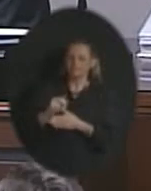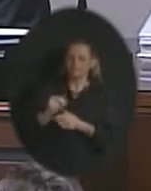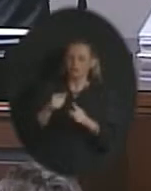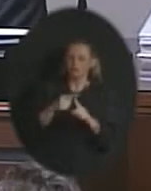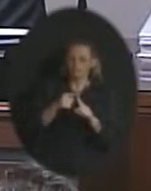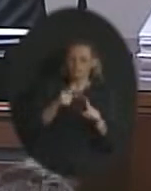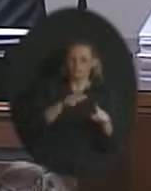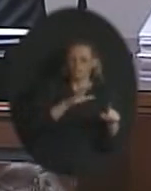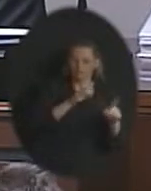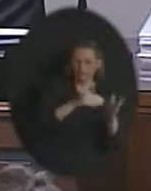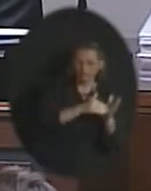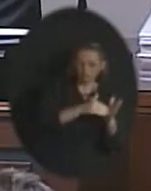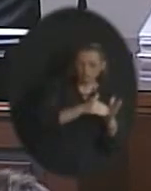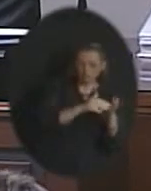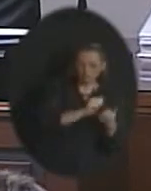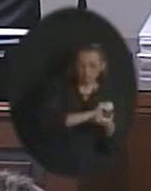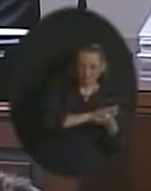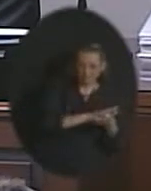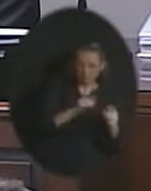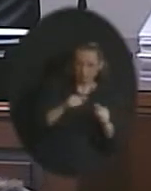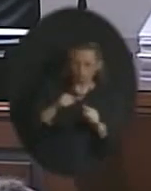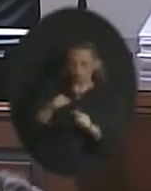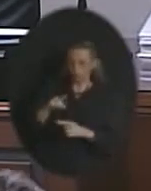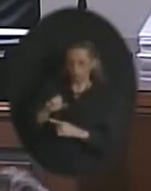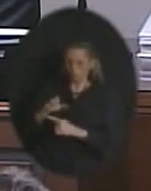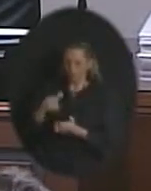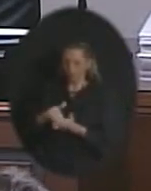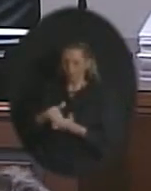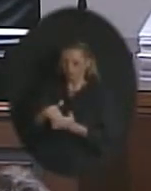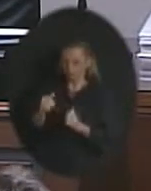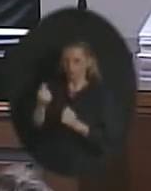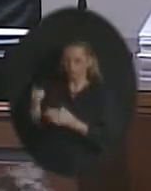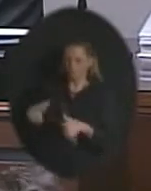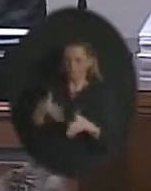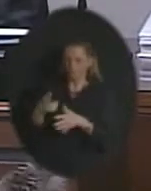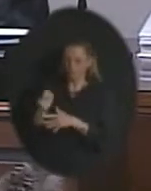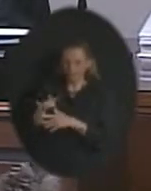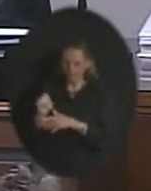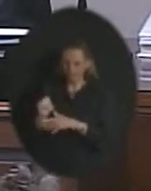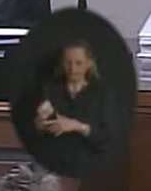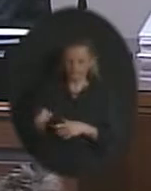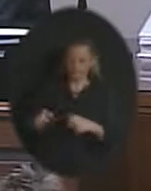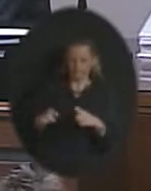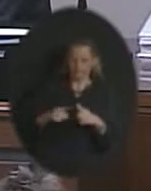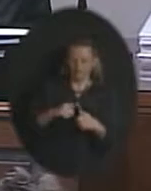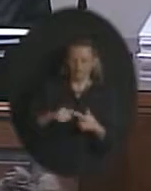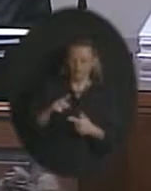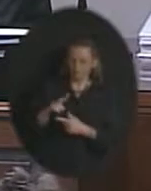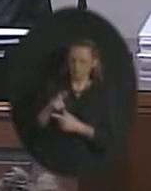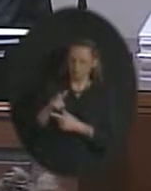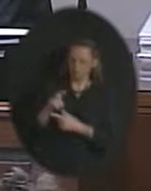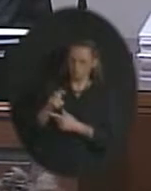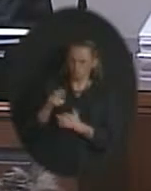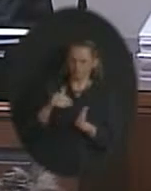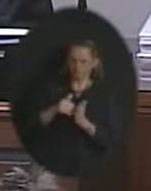Hail. Accepting the liability program with Genesis with a $200,000